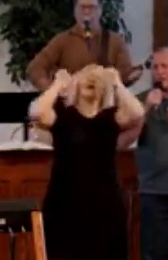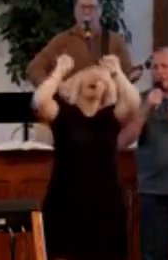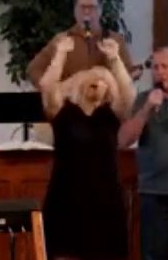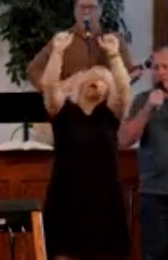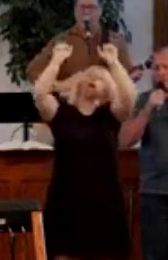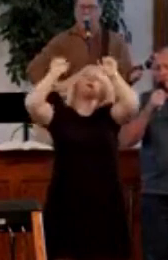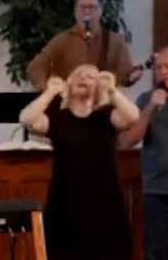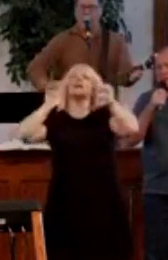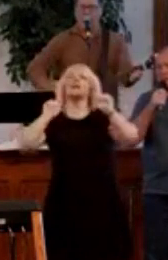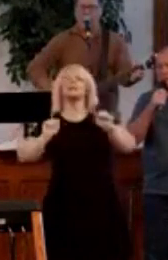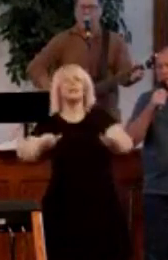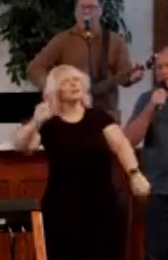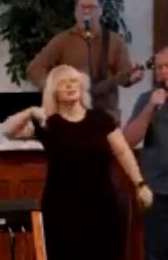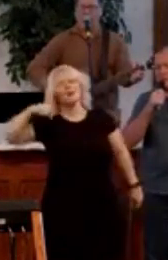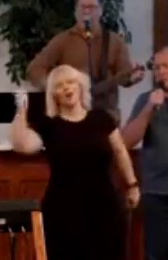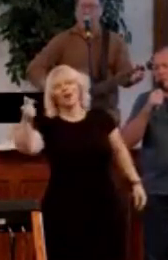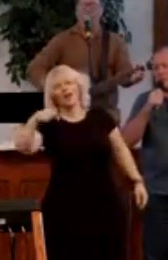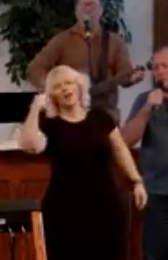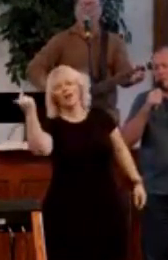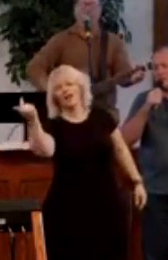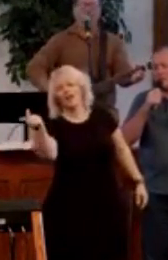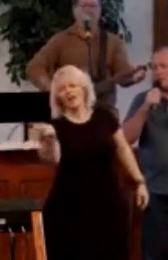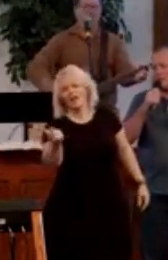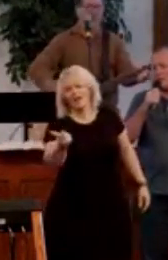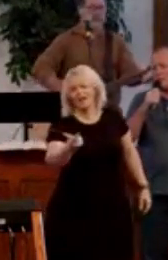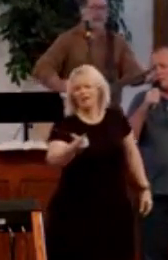love, amazing